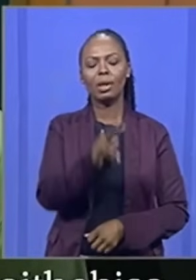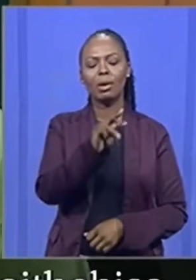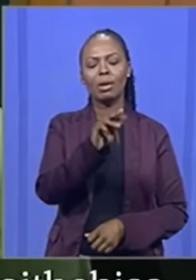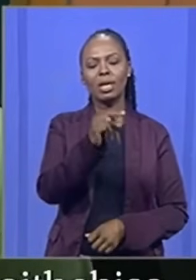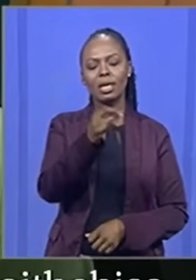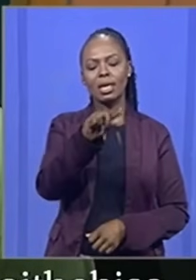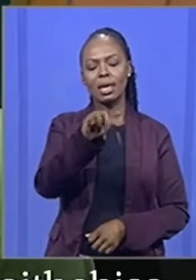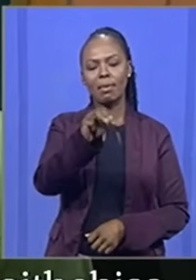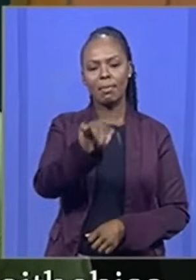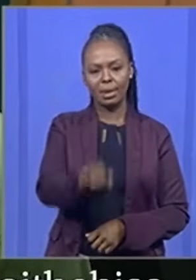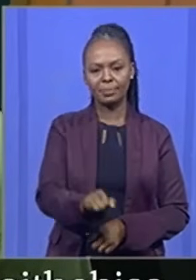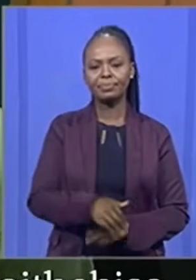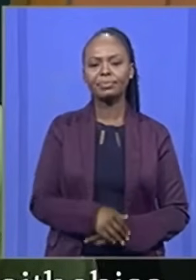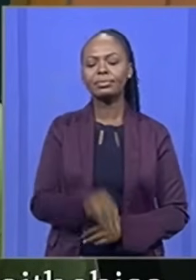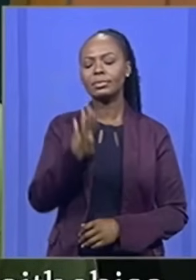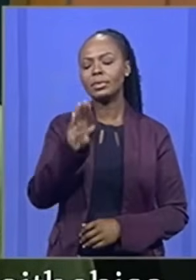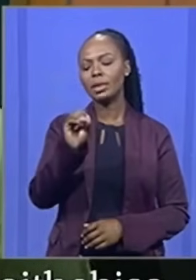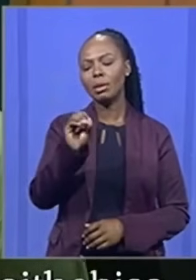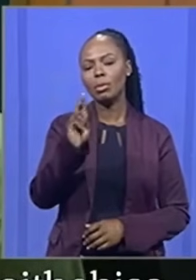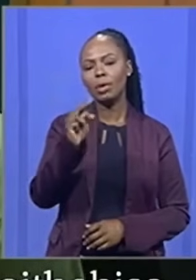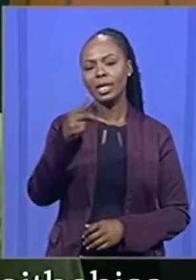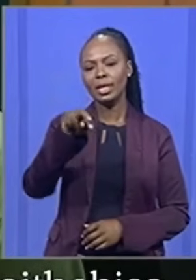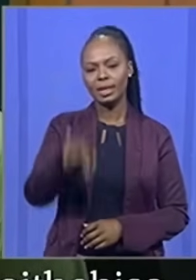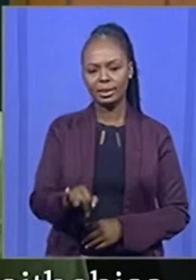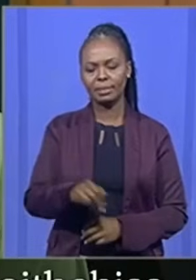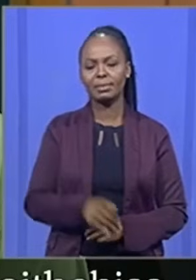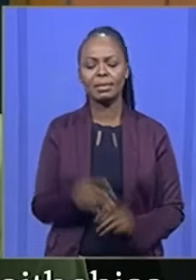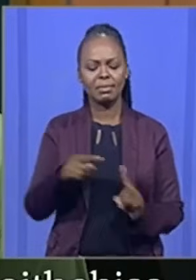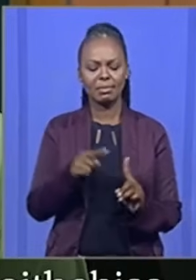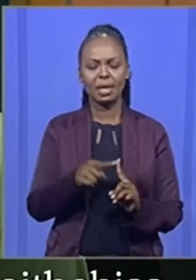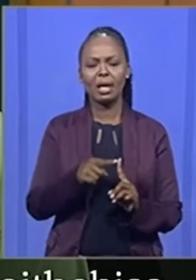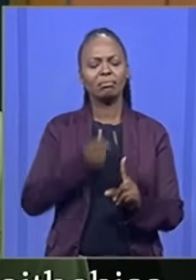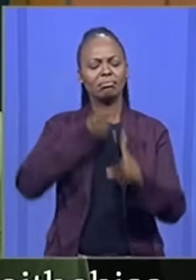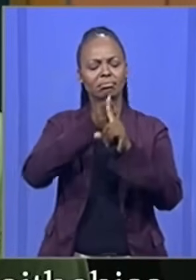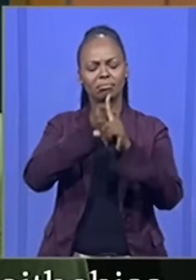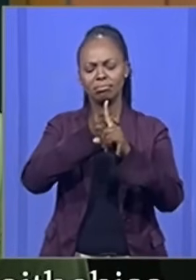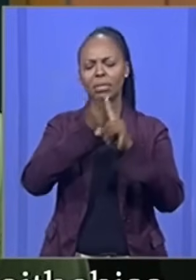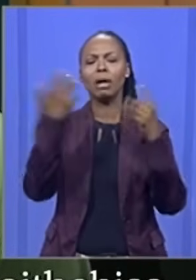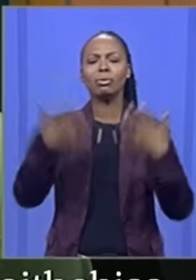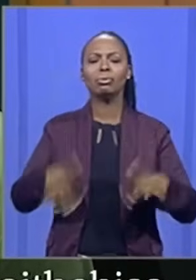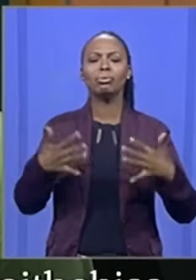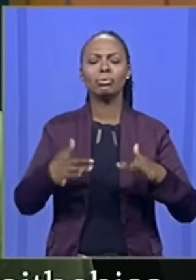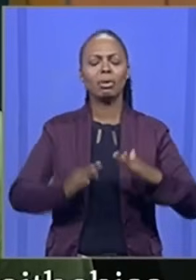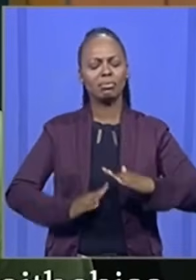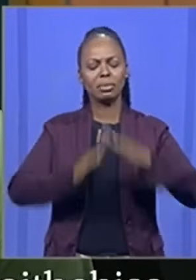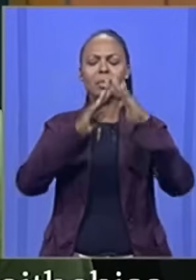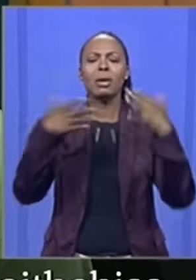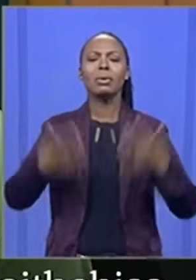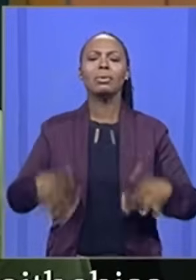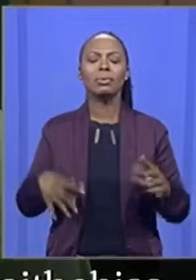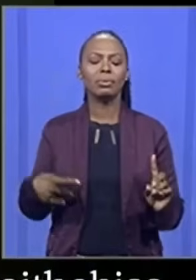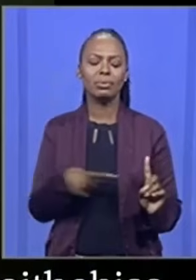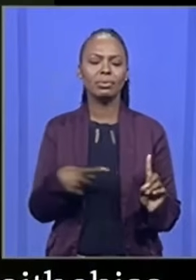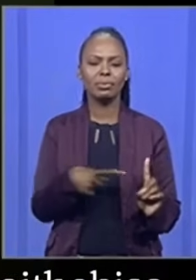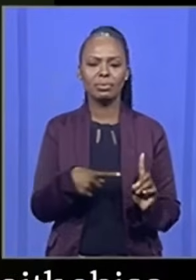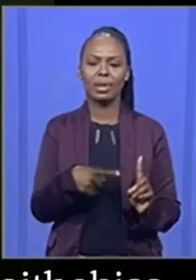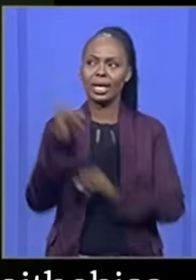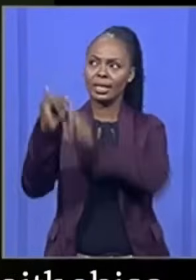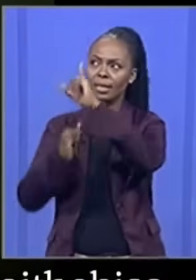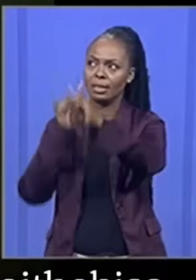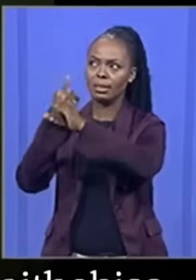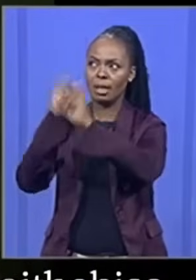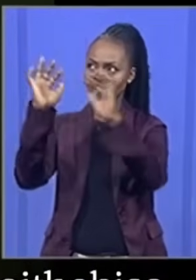away. We were so saddened as a country because this is a legend who has put the country in the international map. Ka ho le